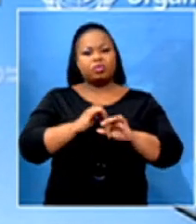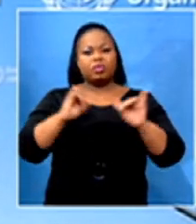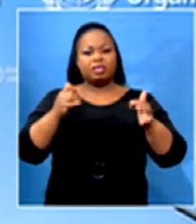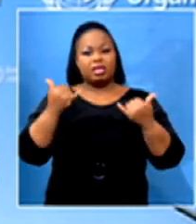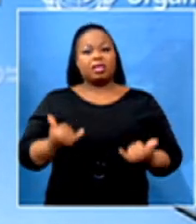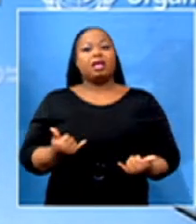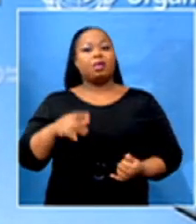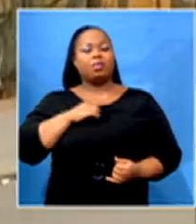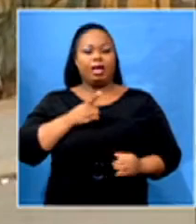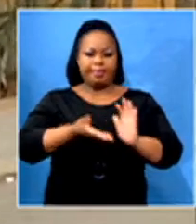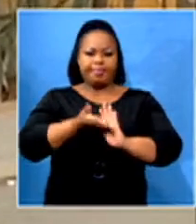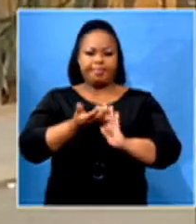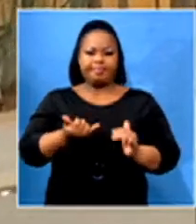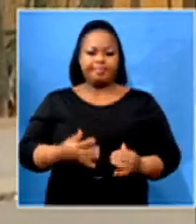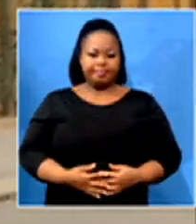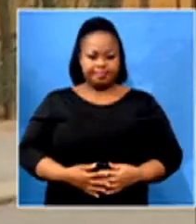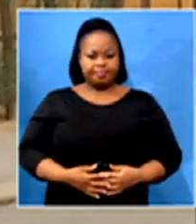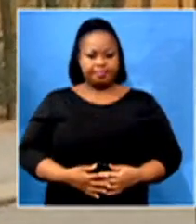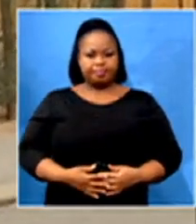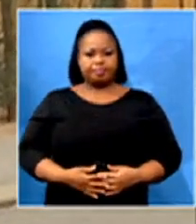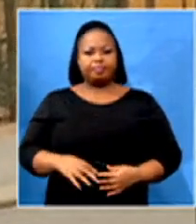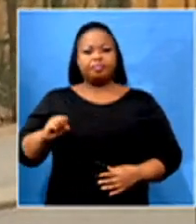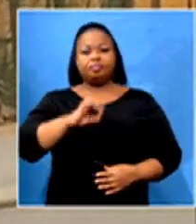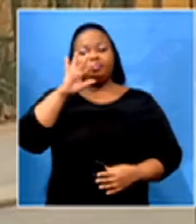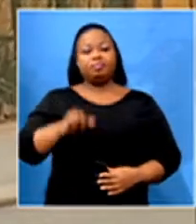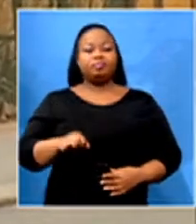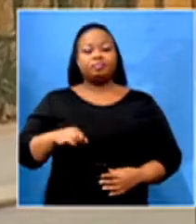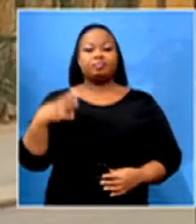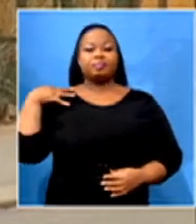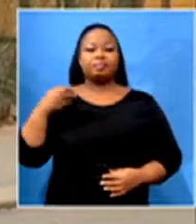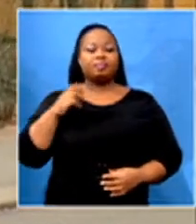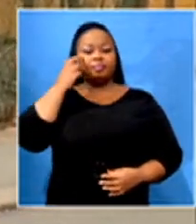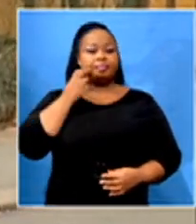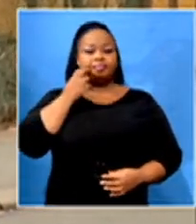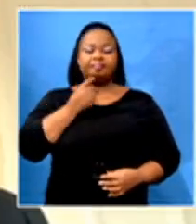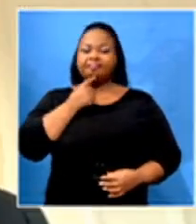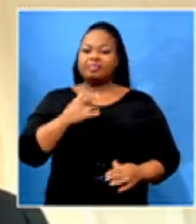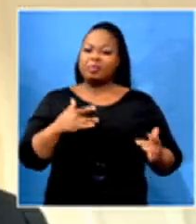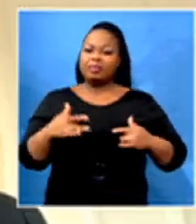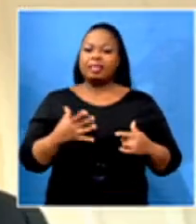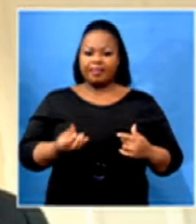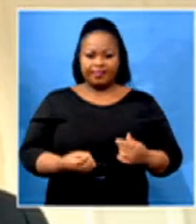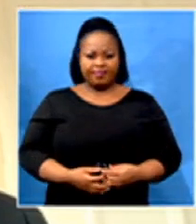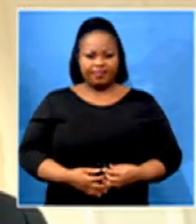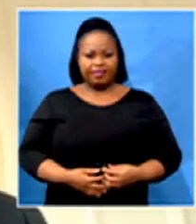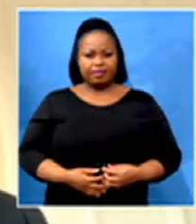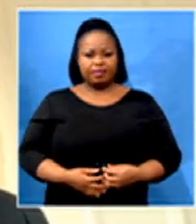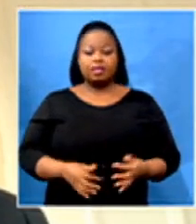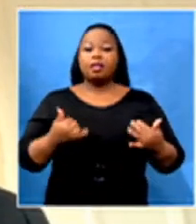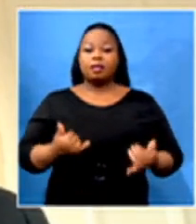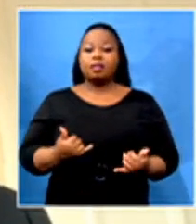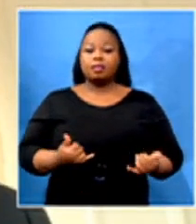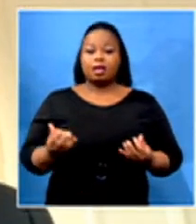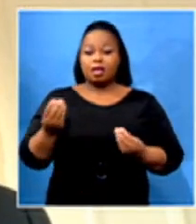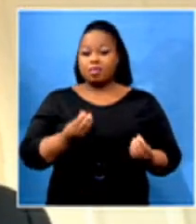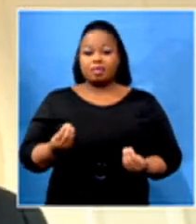overall increased number. South Africa's health minister has also raised concern. Already right now, the numbers of